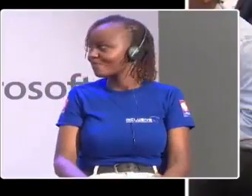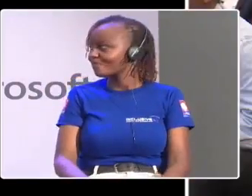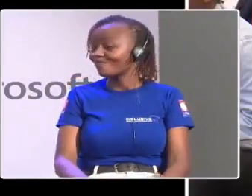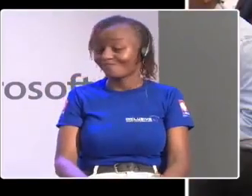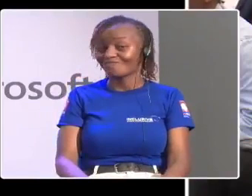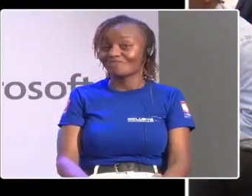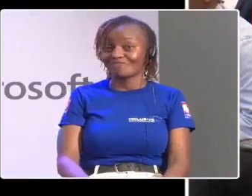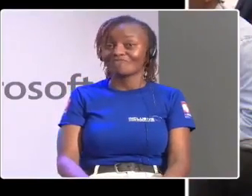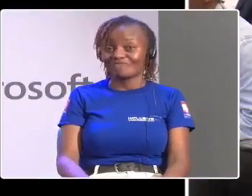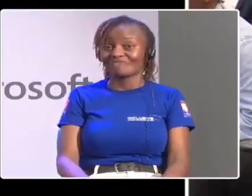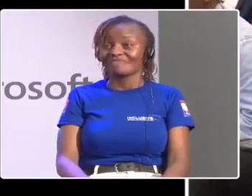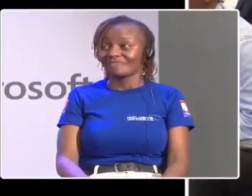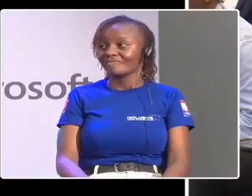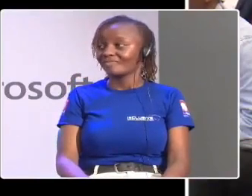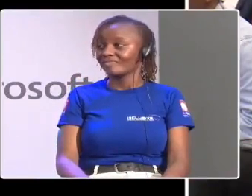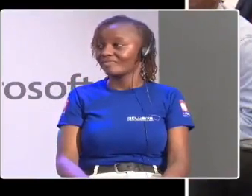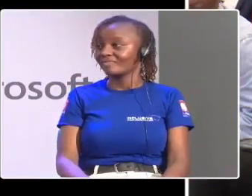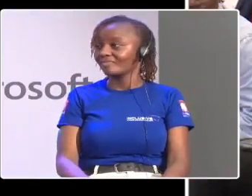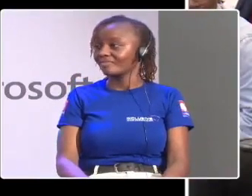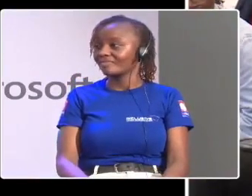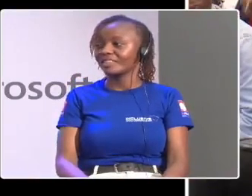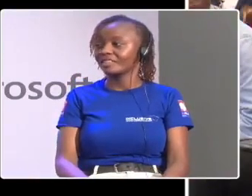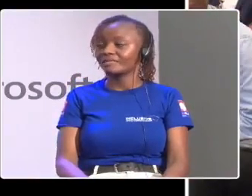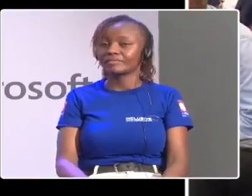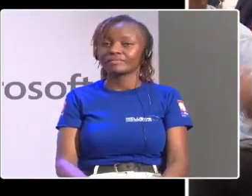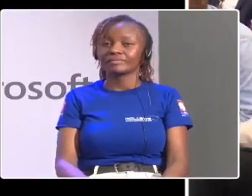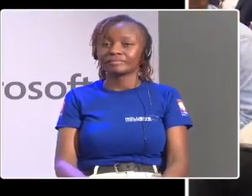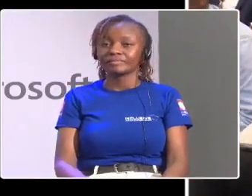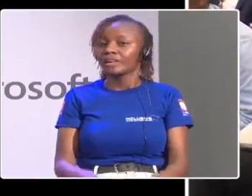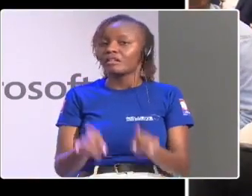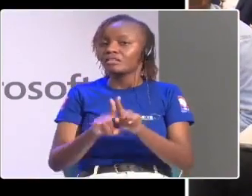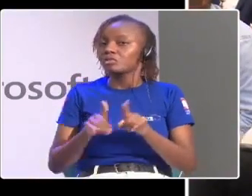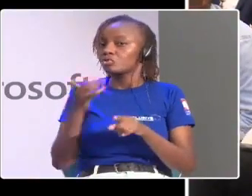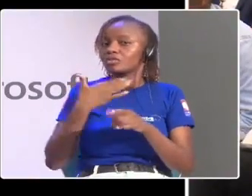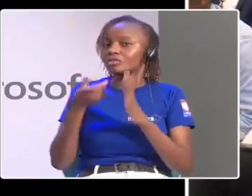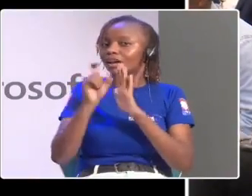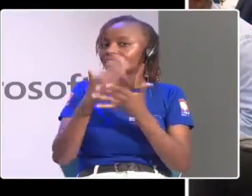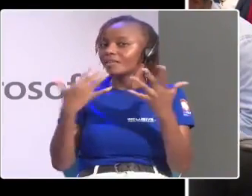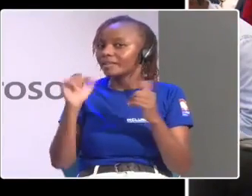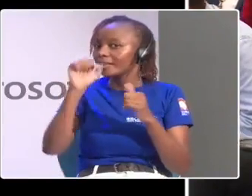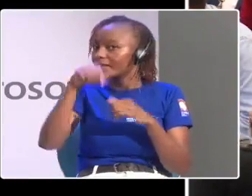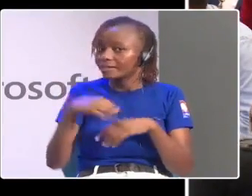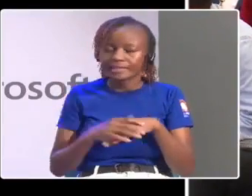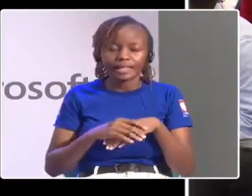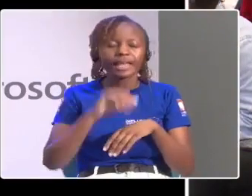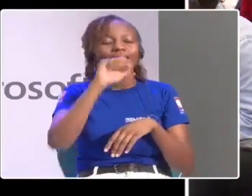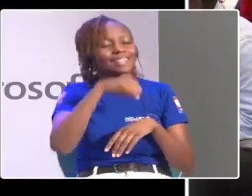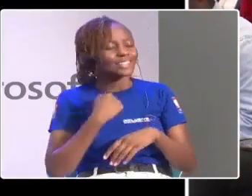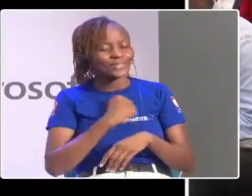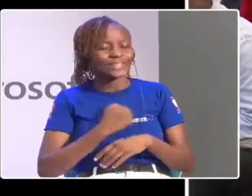thing I wanted to add to this. Chris, will you like to add something out of it? Will you like to add something? Yeah, may I please? I'm